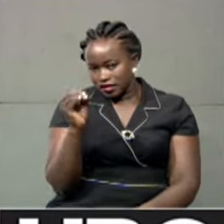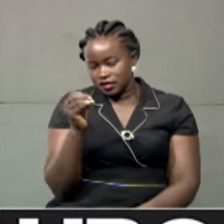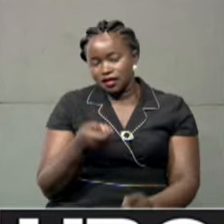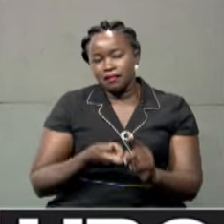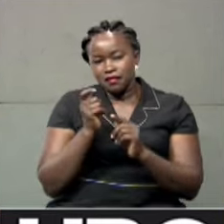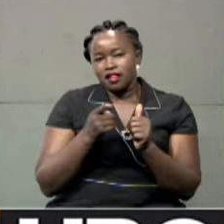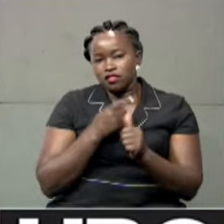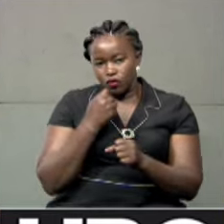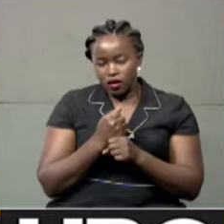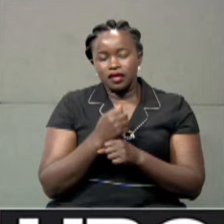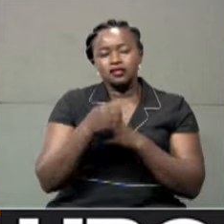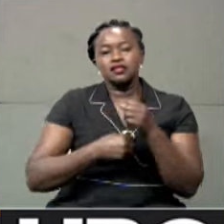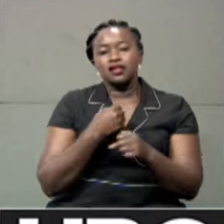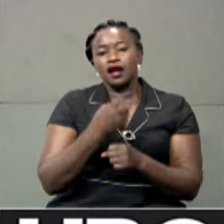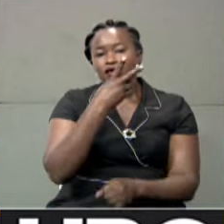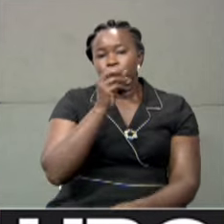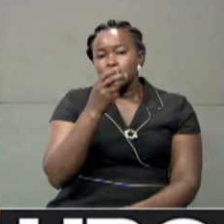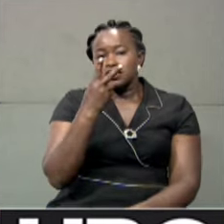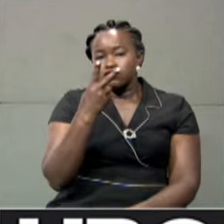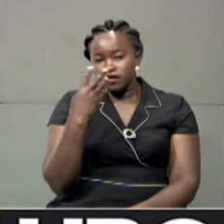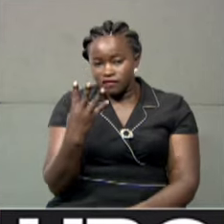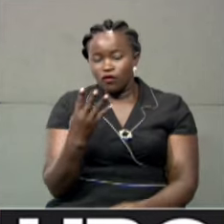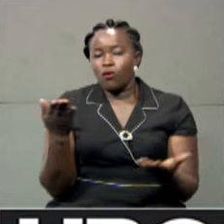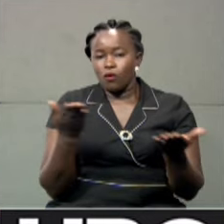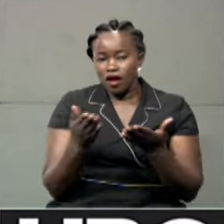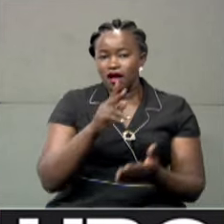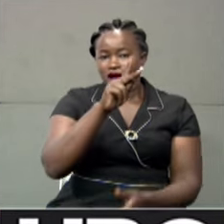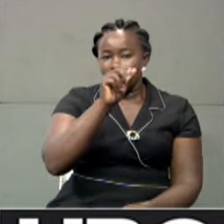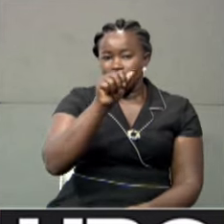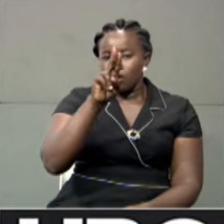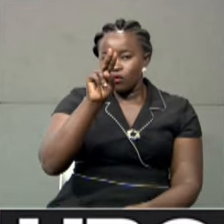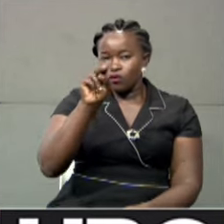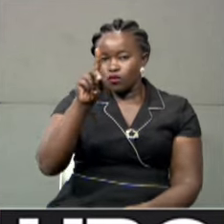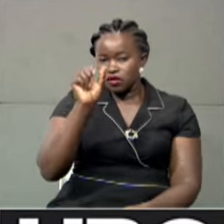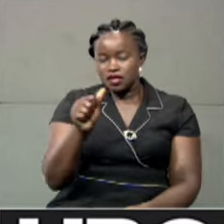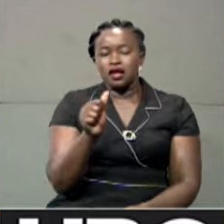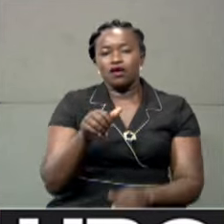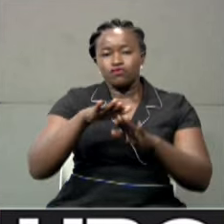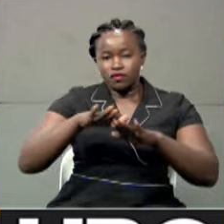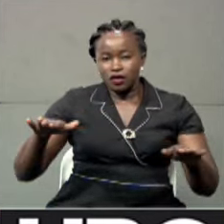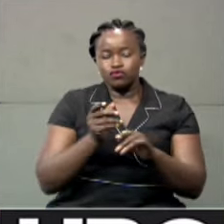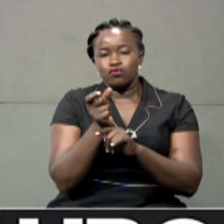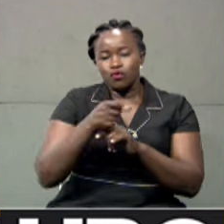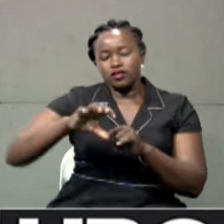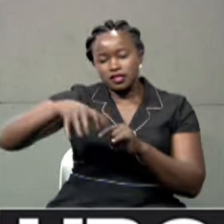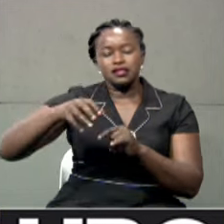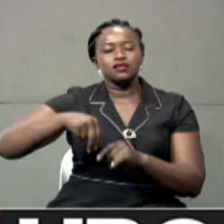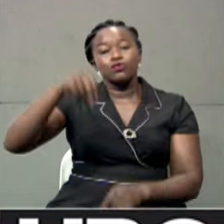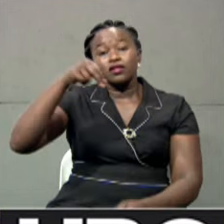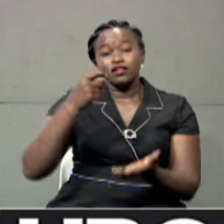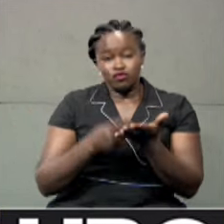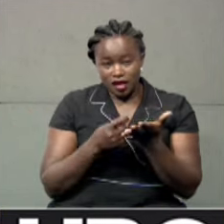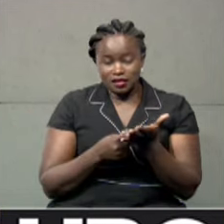August 2024 at Kaunda Grounds in Gulu City, Northern Uganda. And that's where we